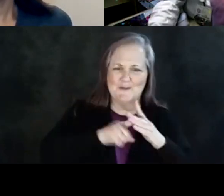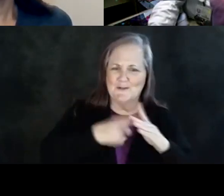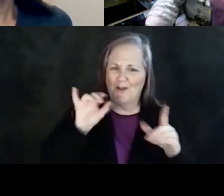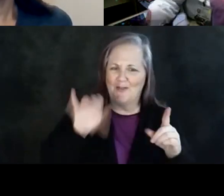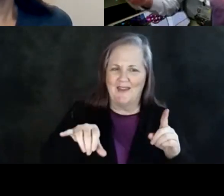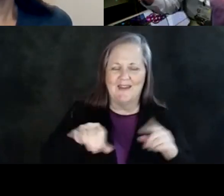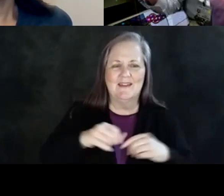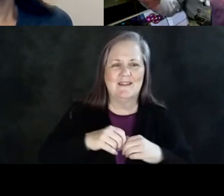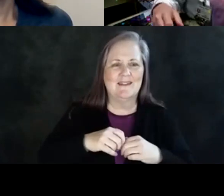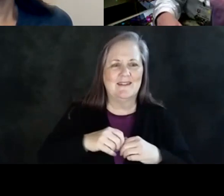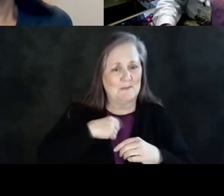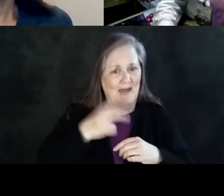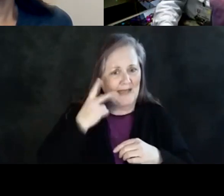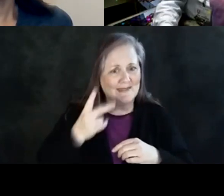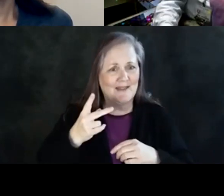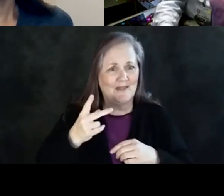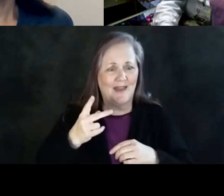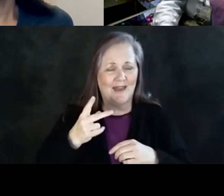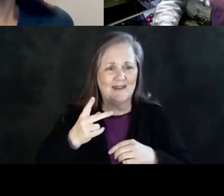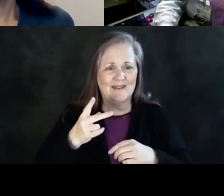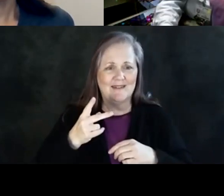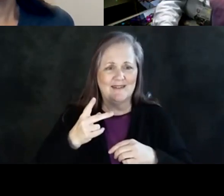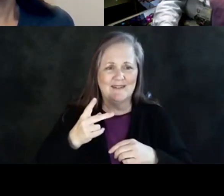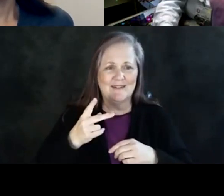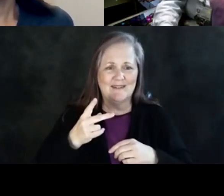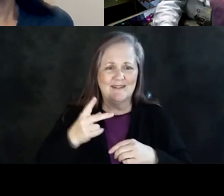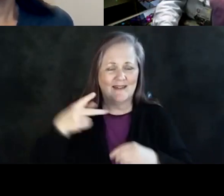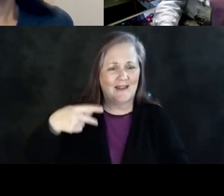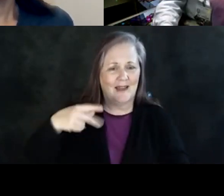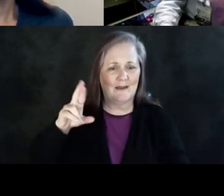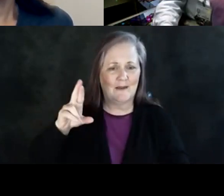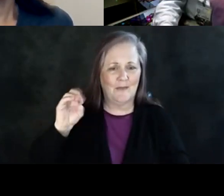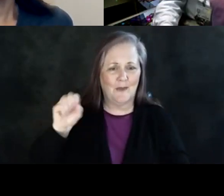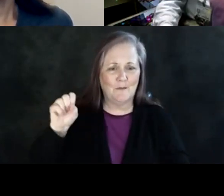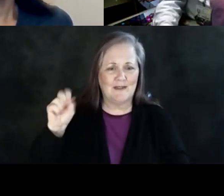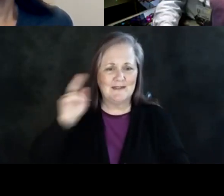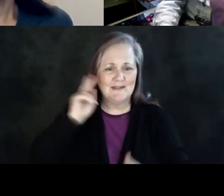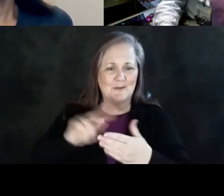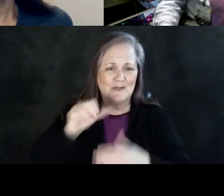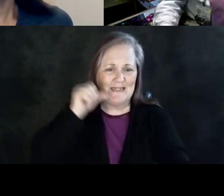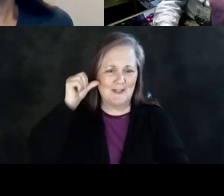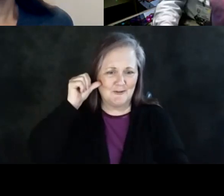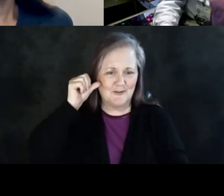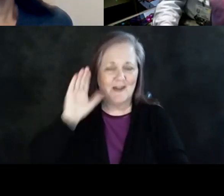But I actually even see that, you know, the press secretary yesterday did her first